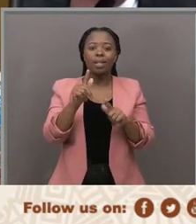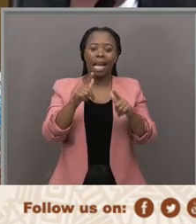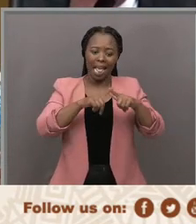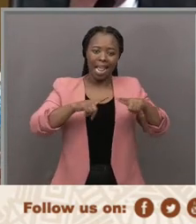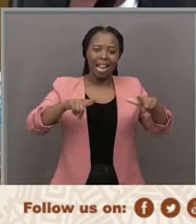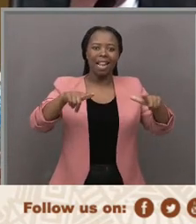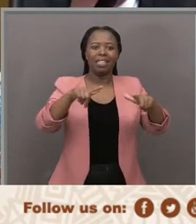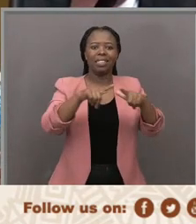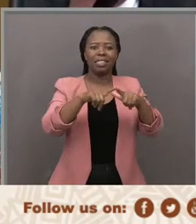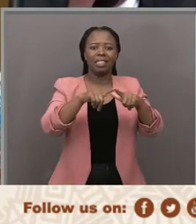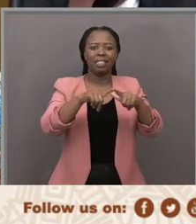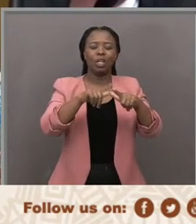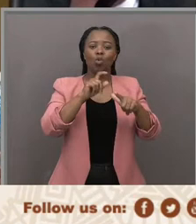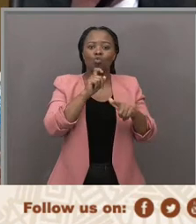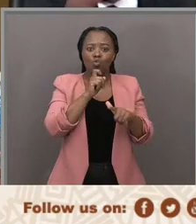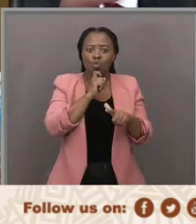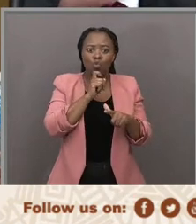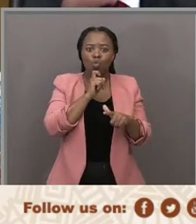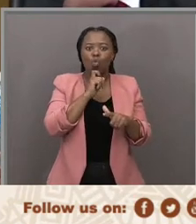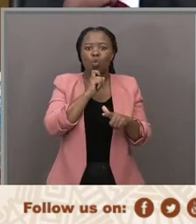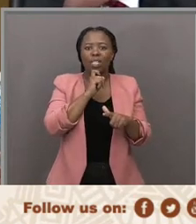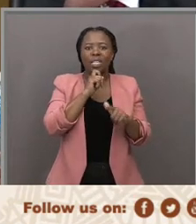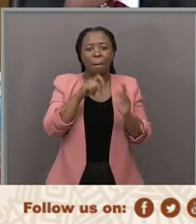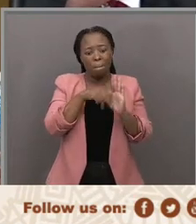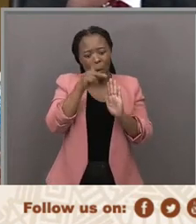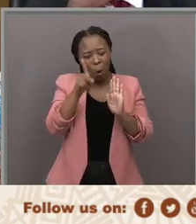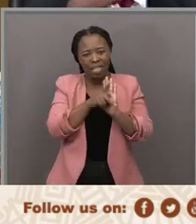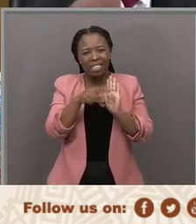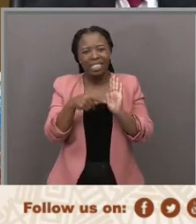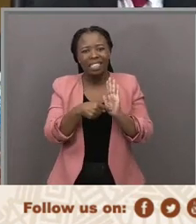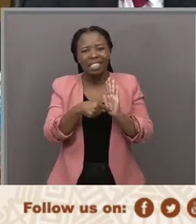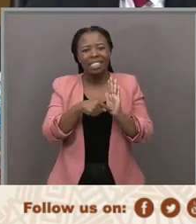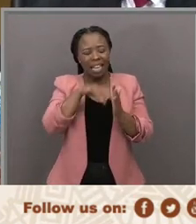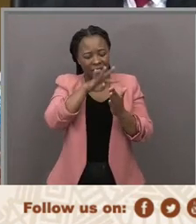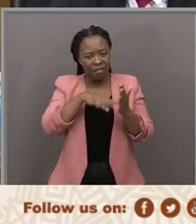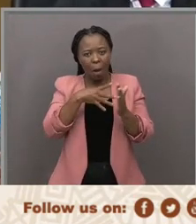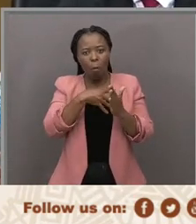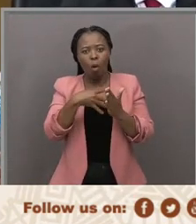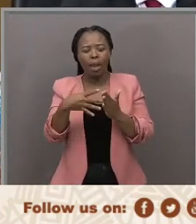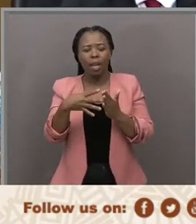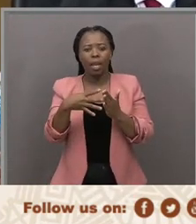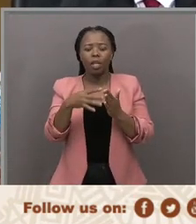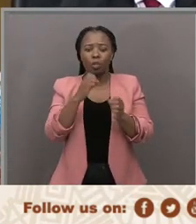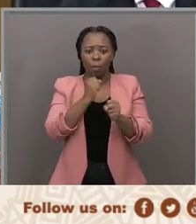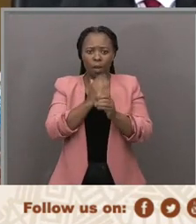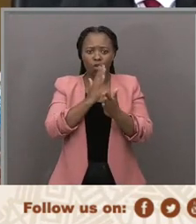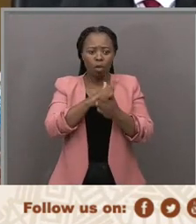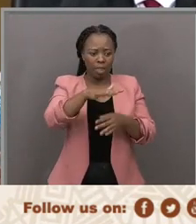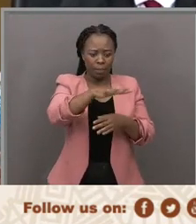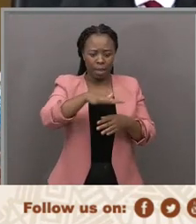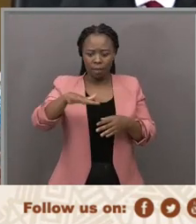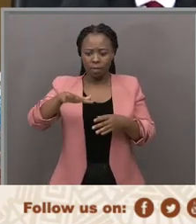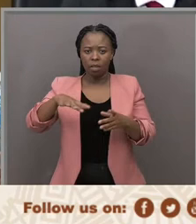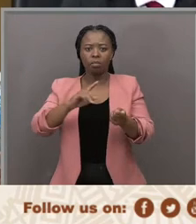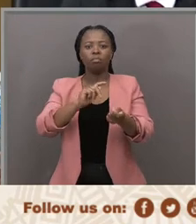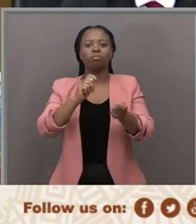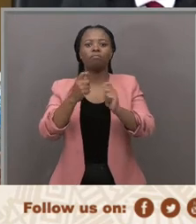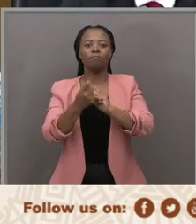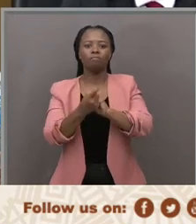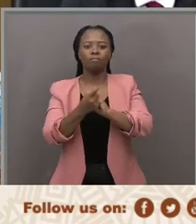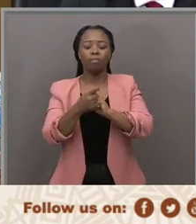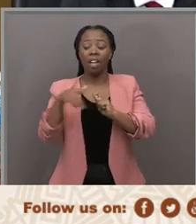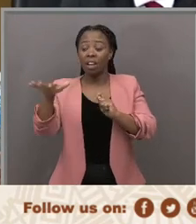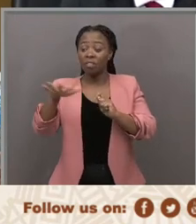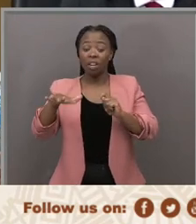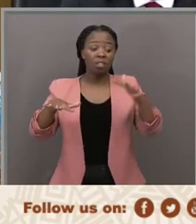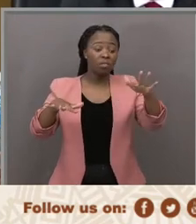using land use policies and frameworks to transform the space and integrate the various areas of